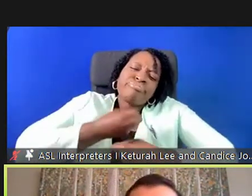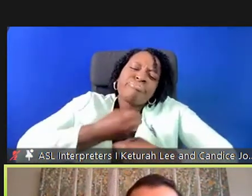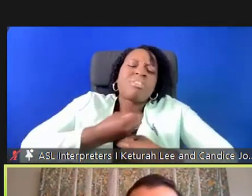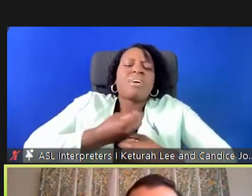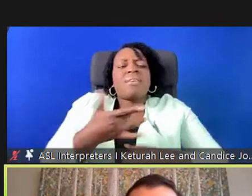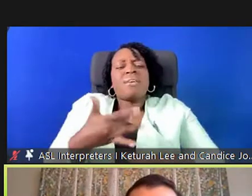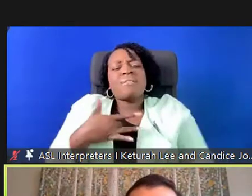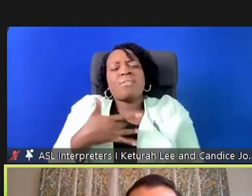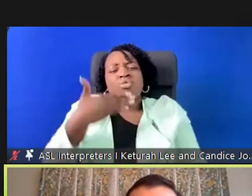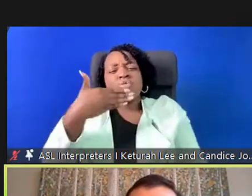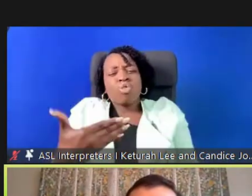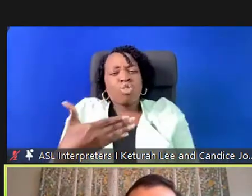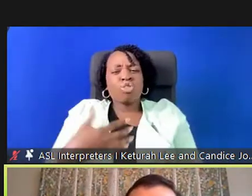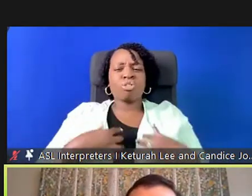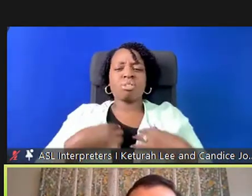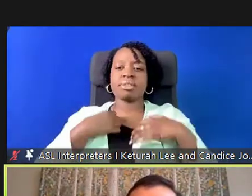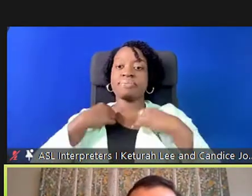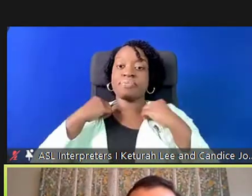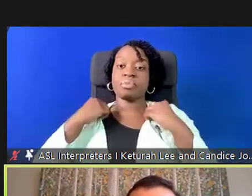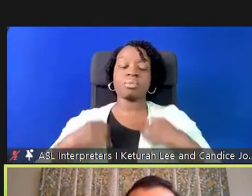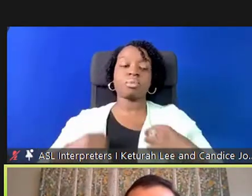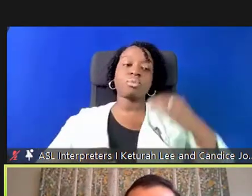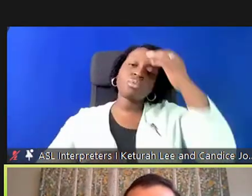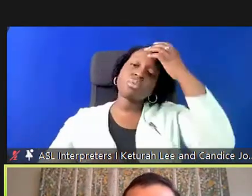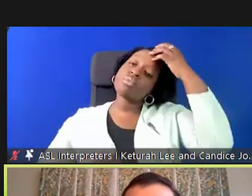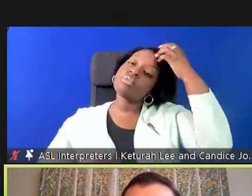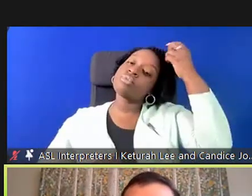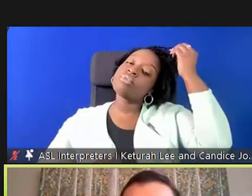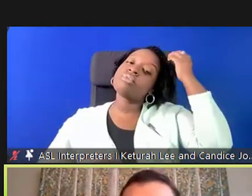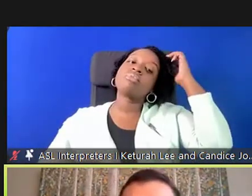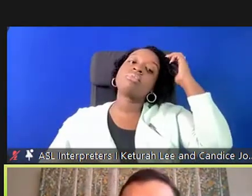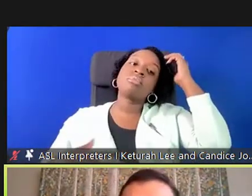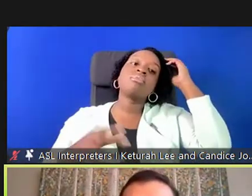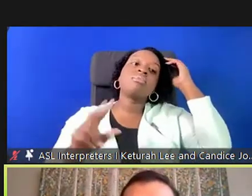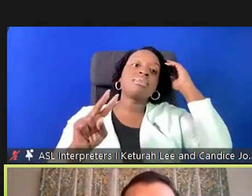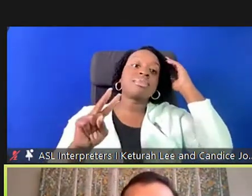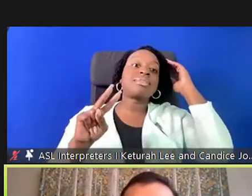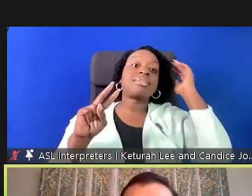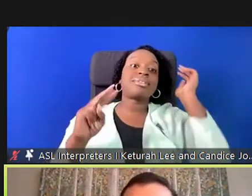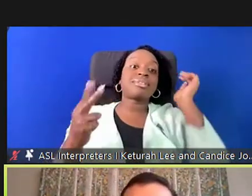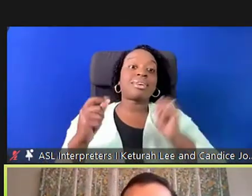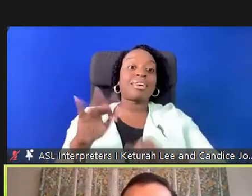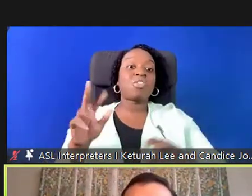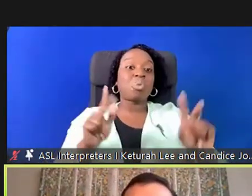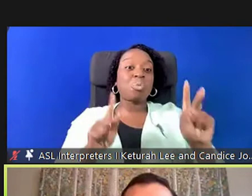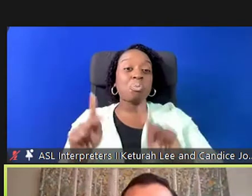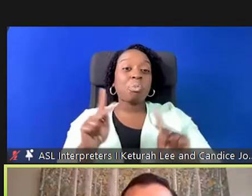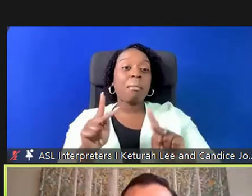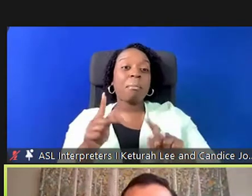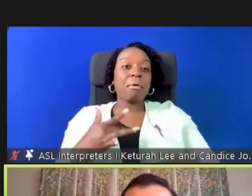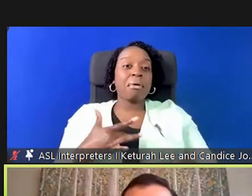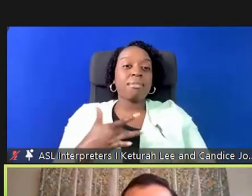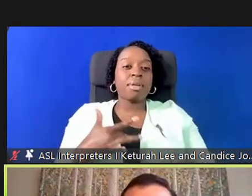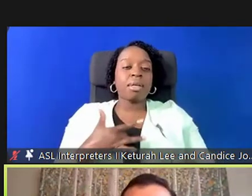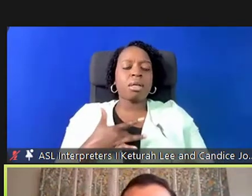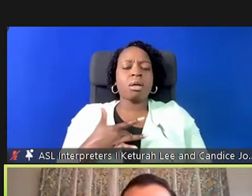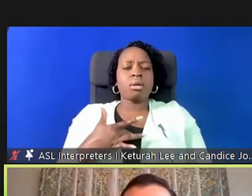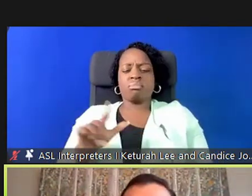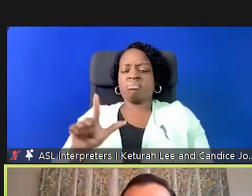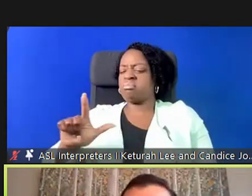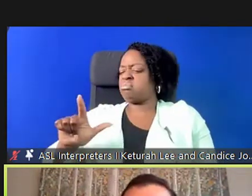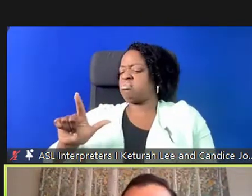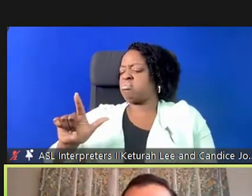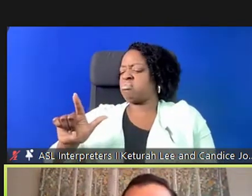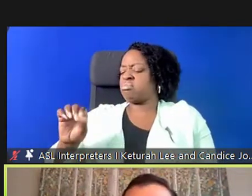The second is if people screen positive for loneliness or isolation, we should think about why they are lonely